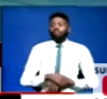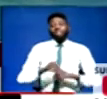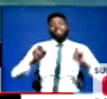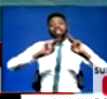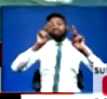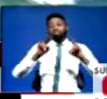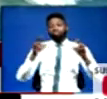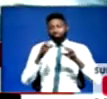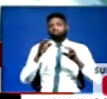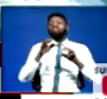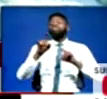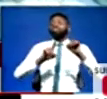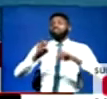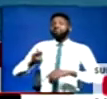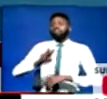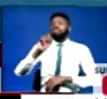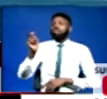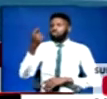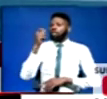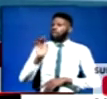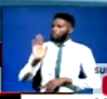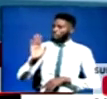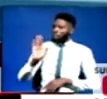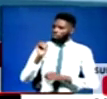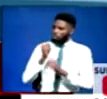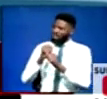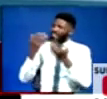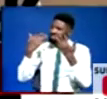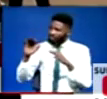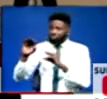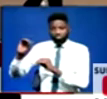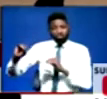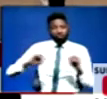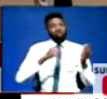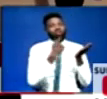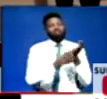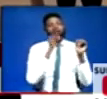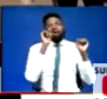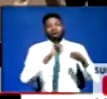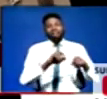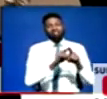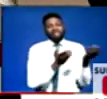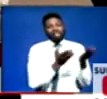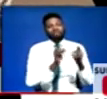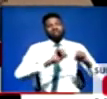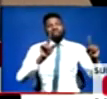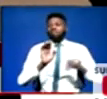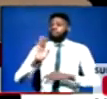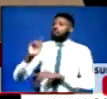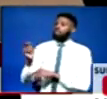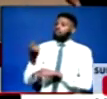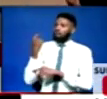Kenya's coast region can complete their excursions in Uganda, which have different packages from what Kenya offers. To that